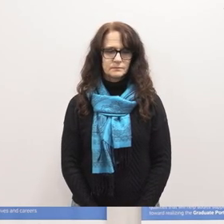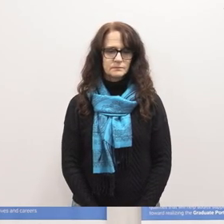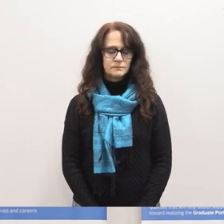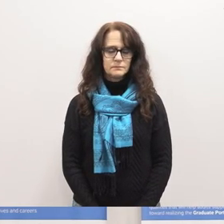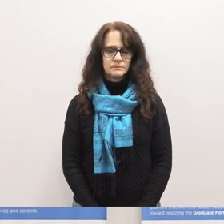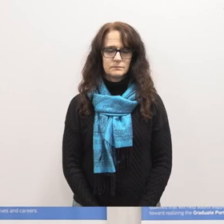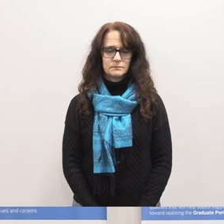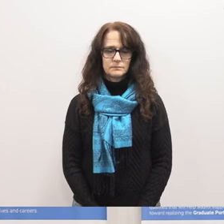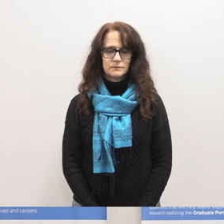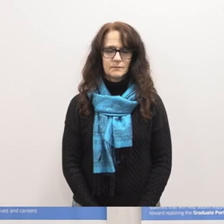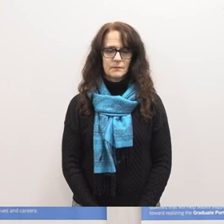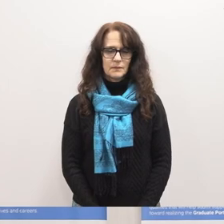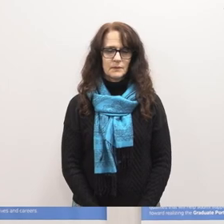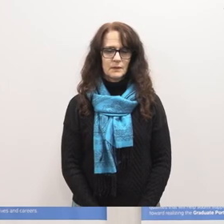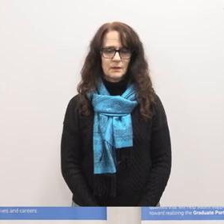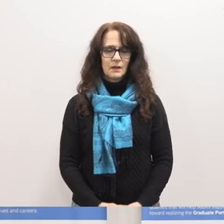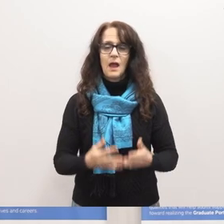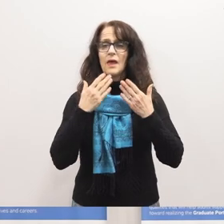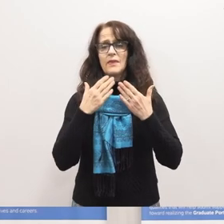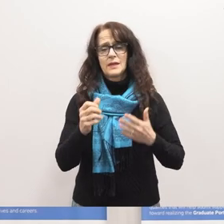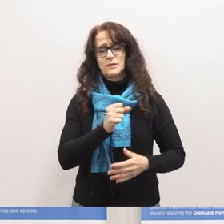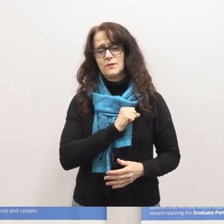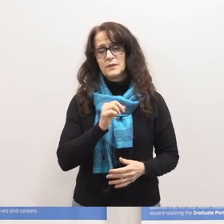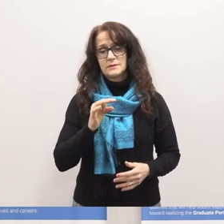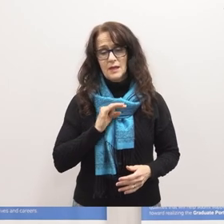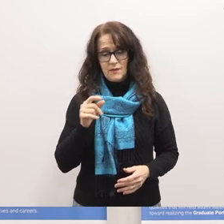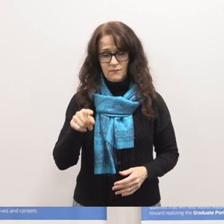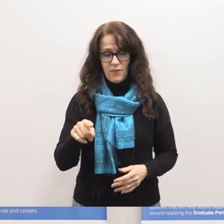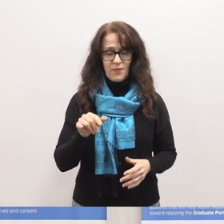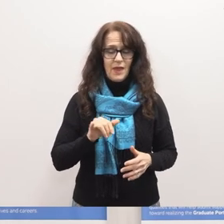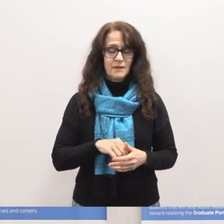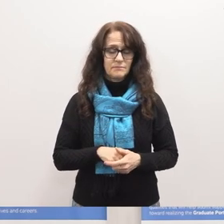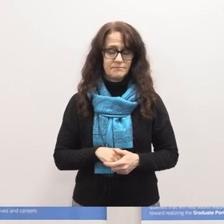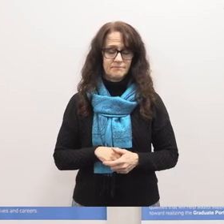And thank you to our staff for that. I know that was